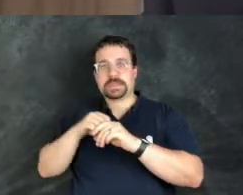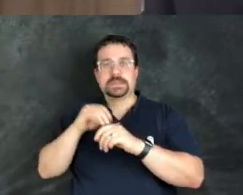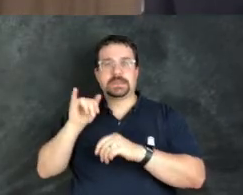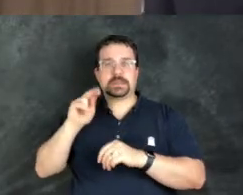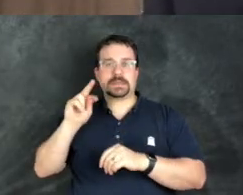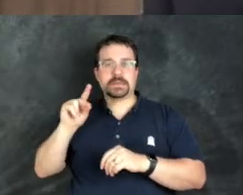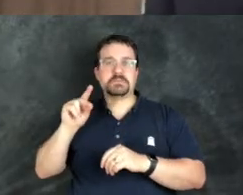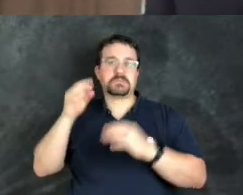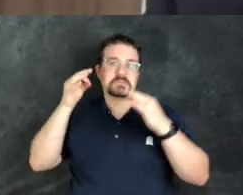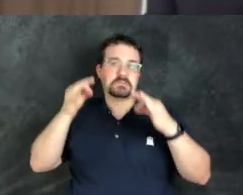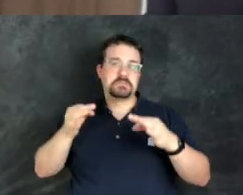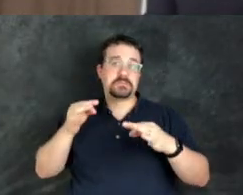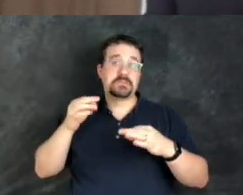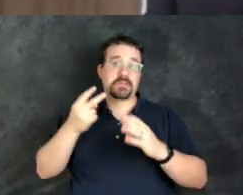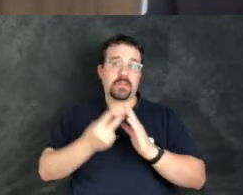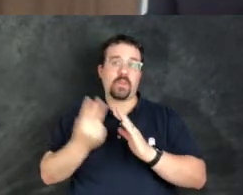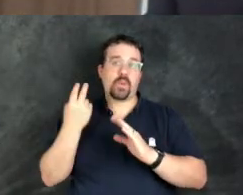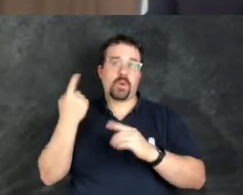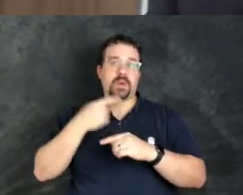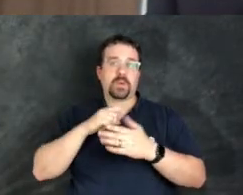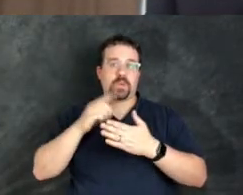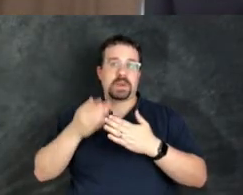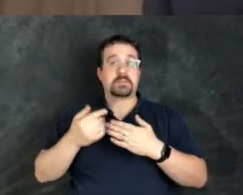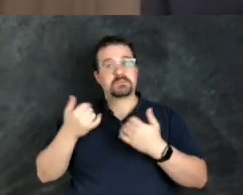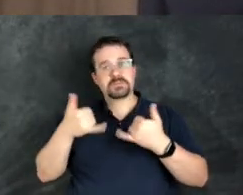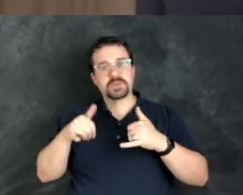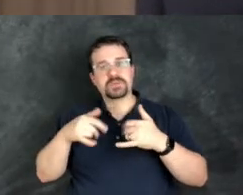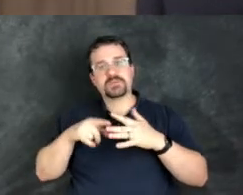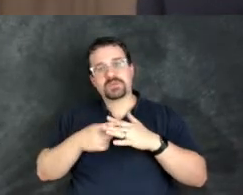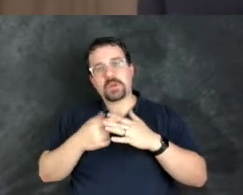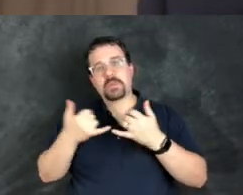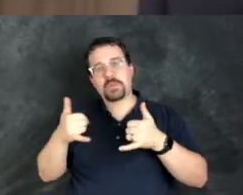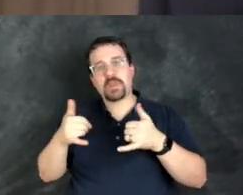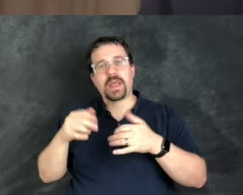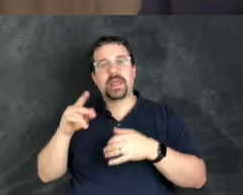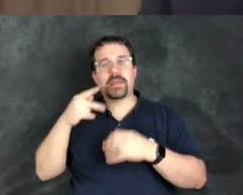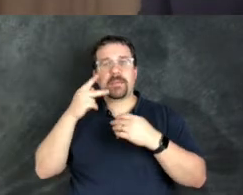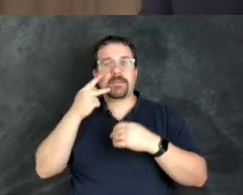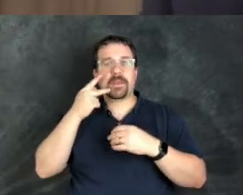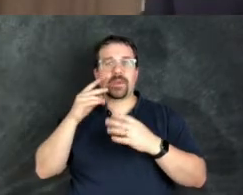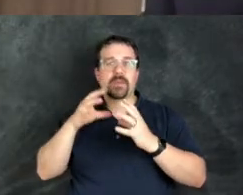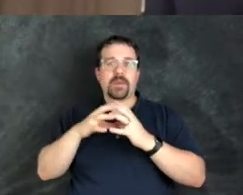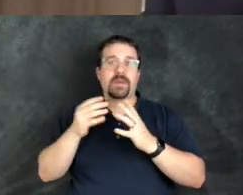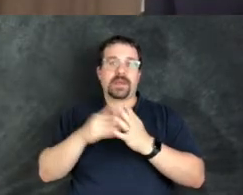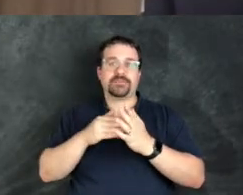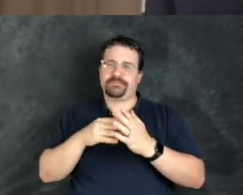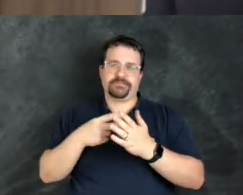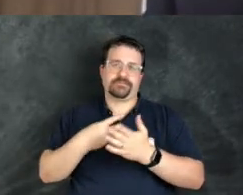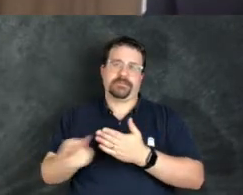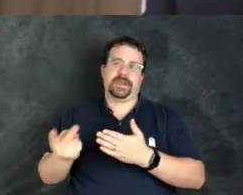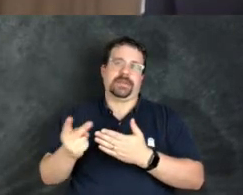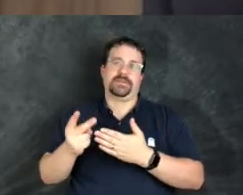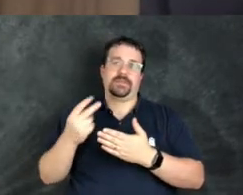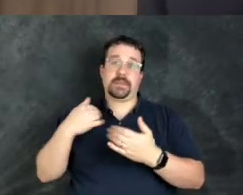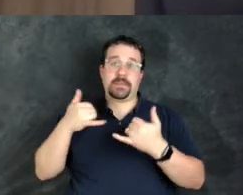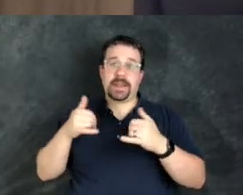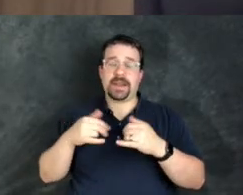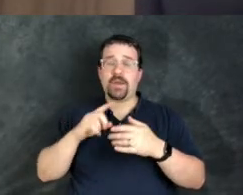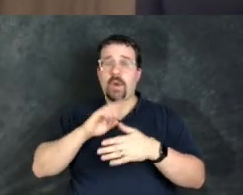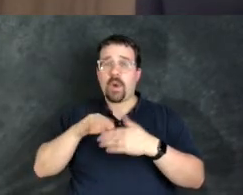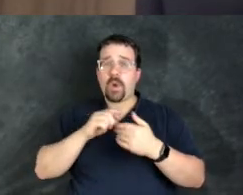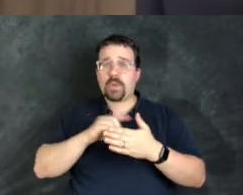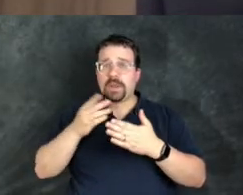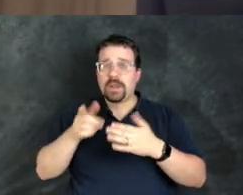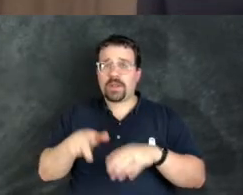Indiana, I decided that on Memorial Day weekend, I would start playing again. Well, this experiment failed miserably. We